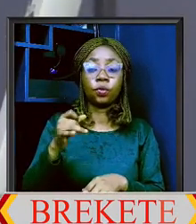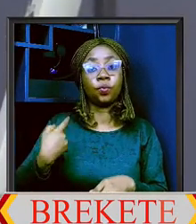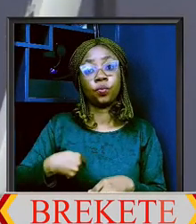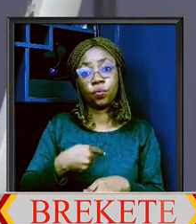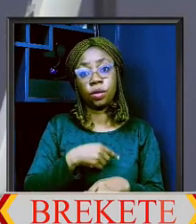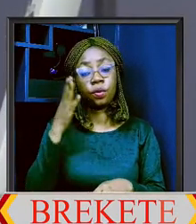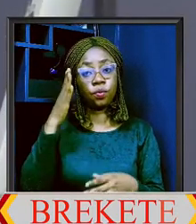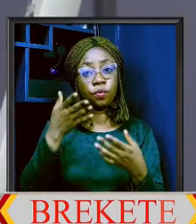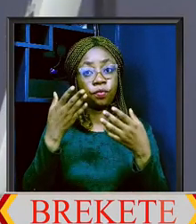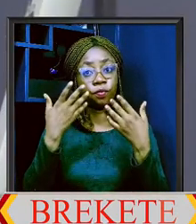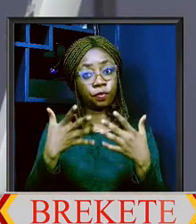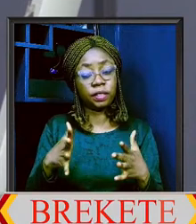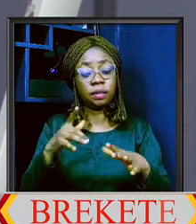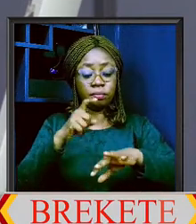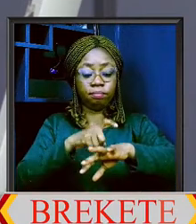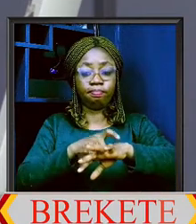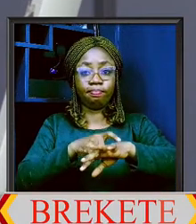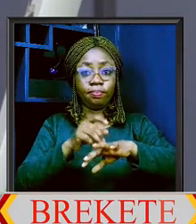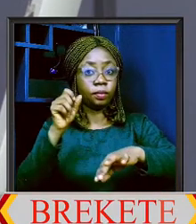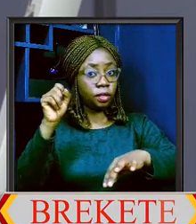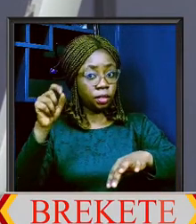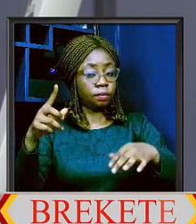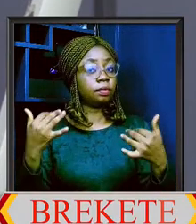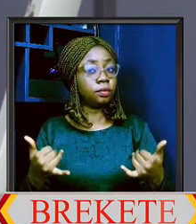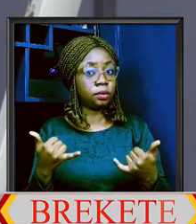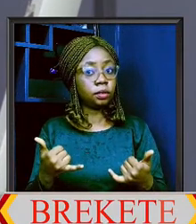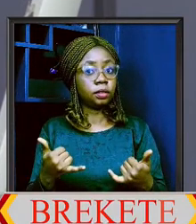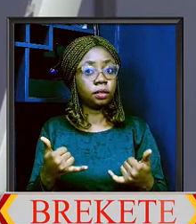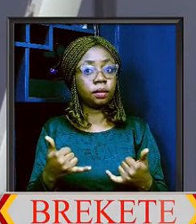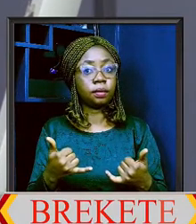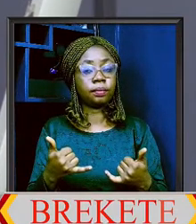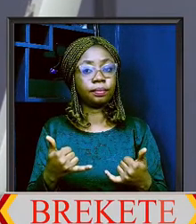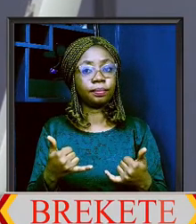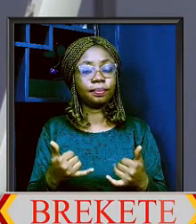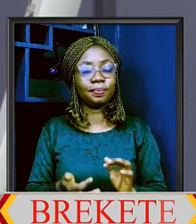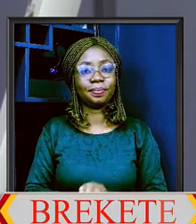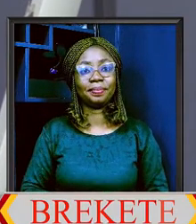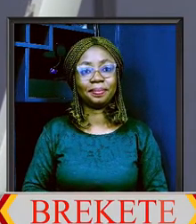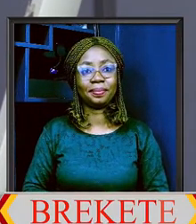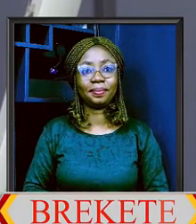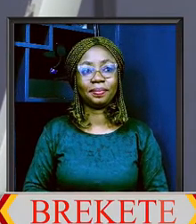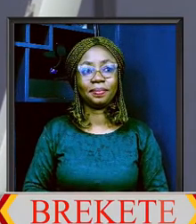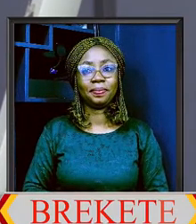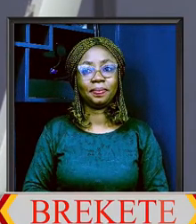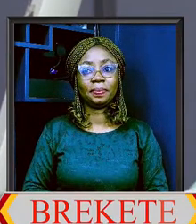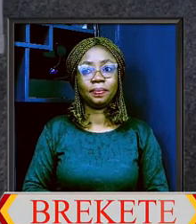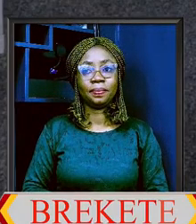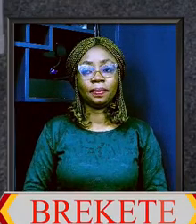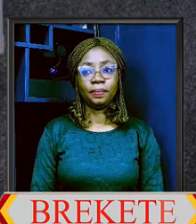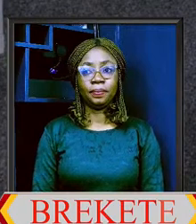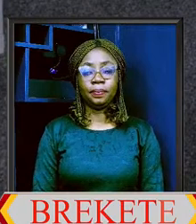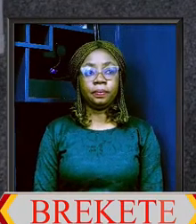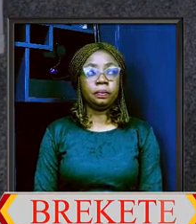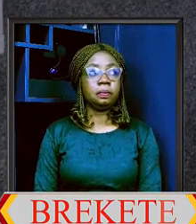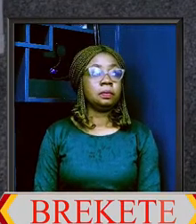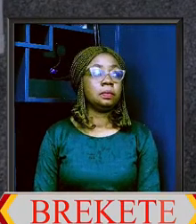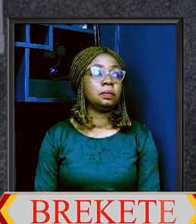11:00 today by the grace of God thank you sir bye mention mention mention